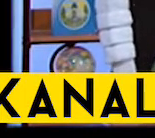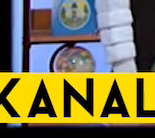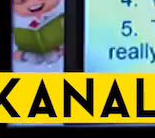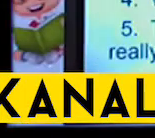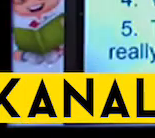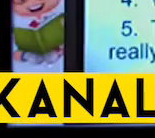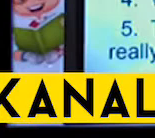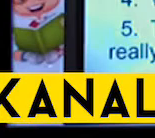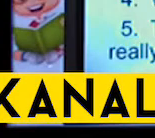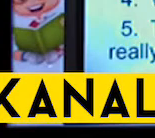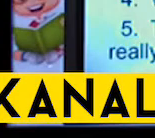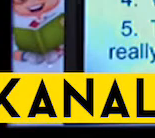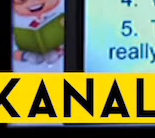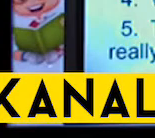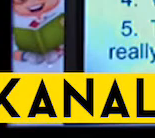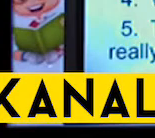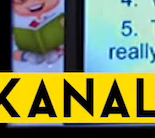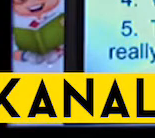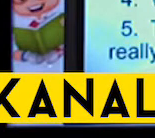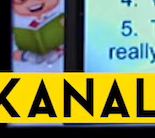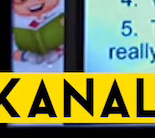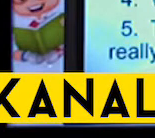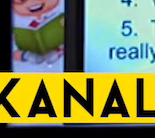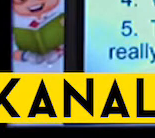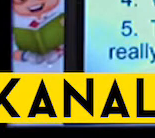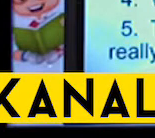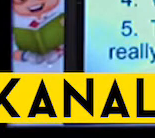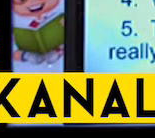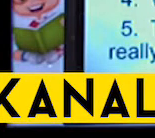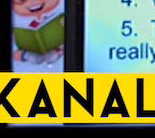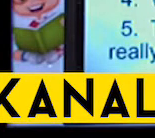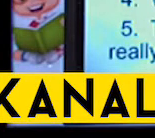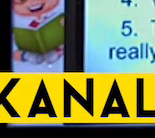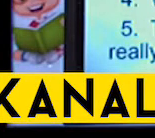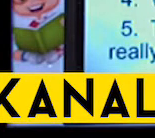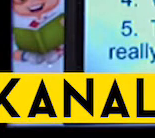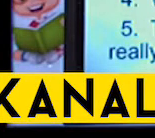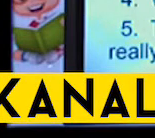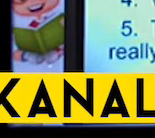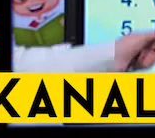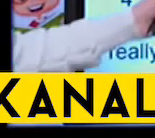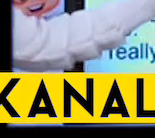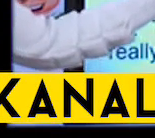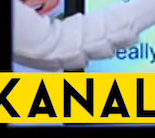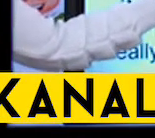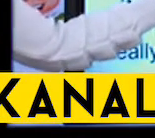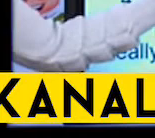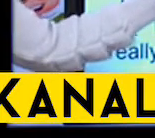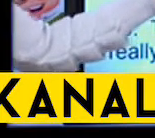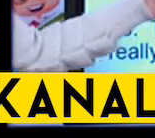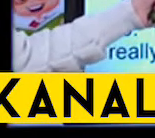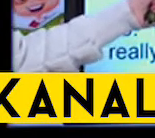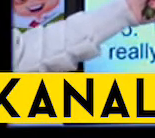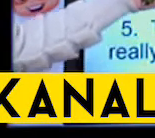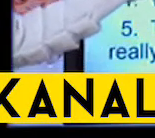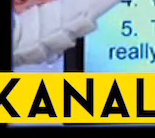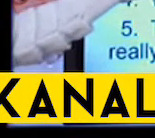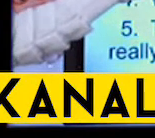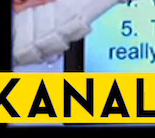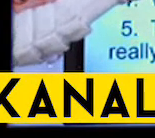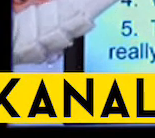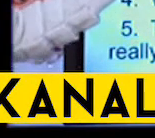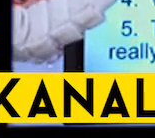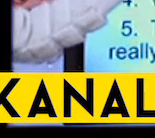given sentences with suitable adverbs which are given in the box. Here we have